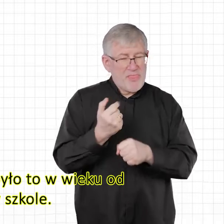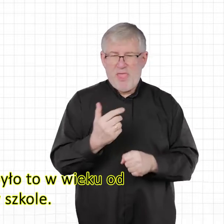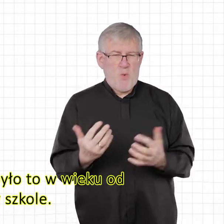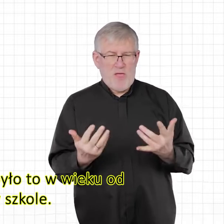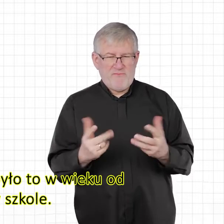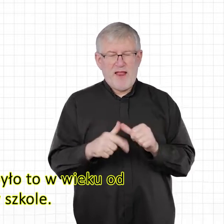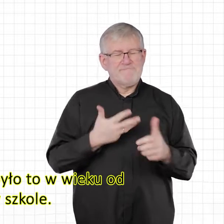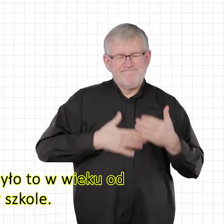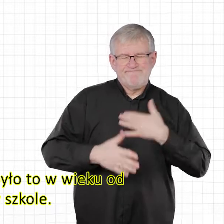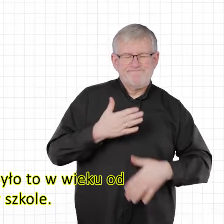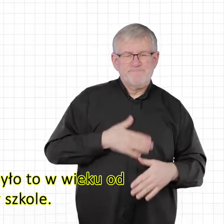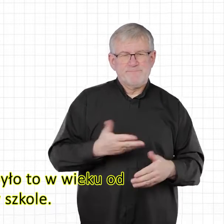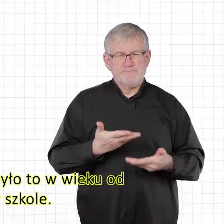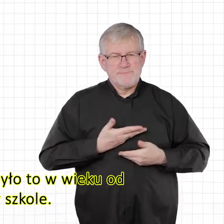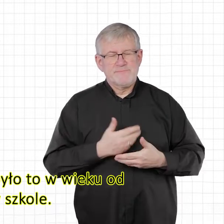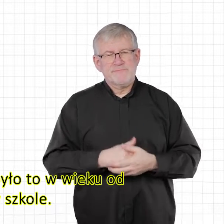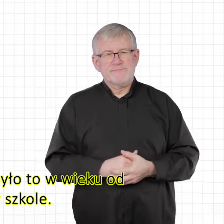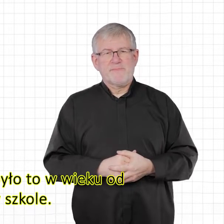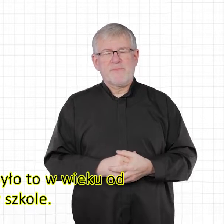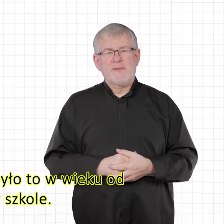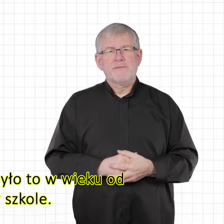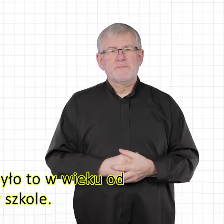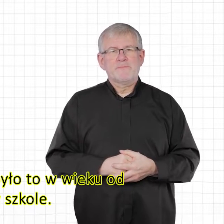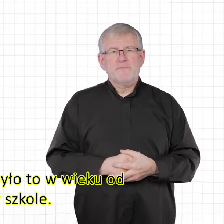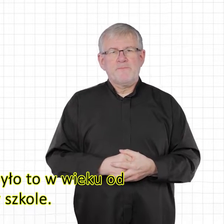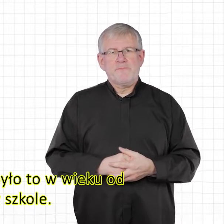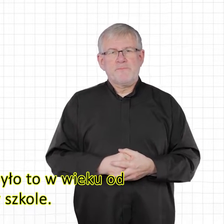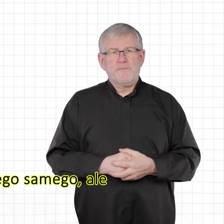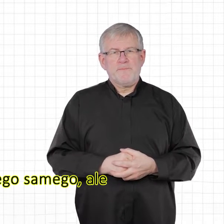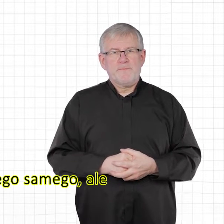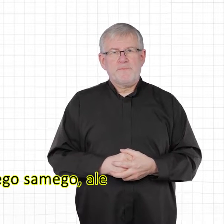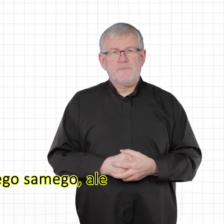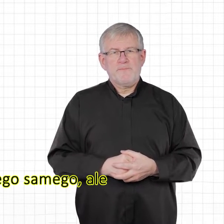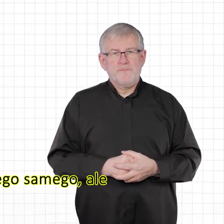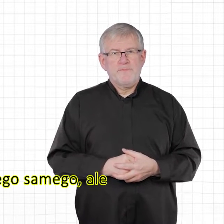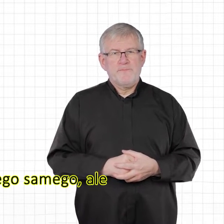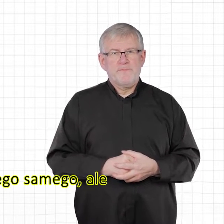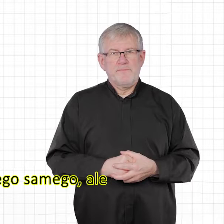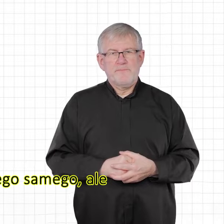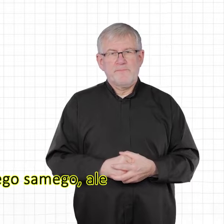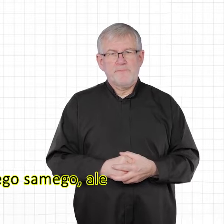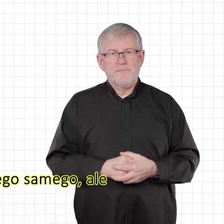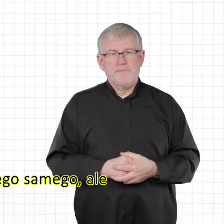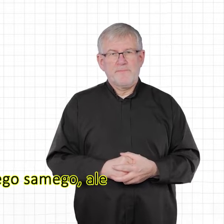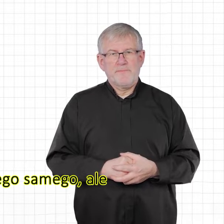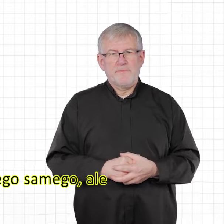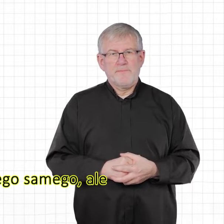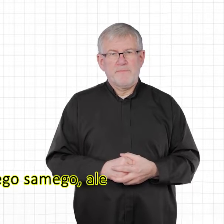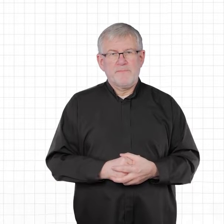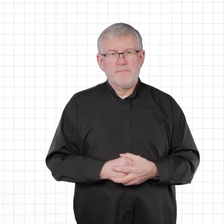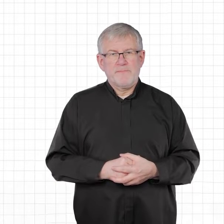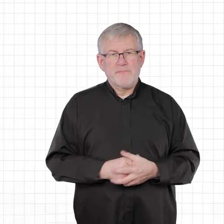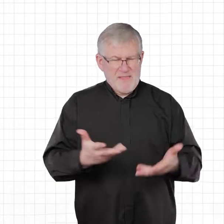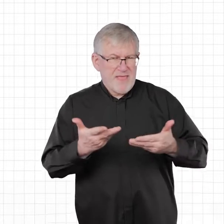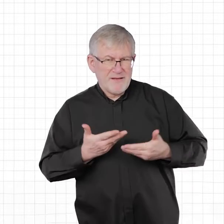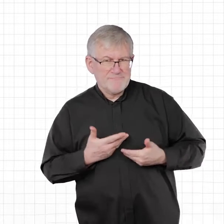20, me and my mother were together at school for 1 year. And then we were together at university, not studying the same thing, but we were there.